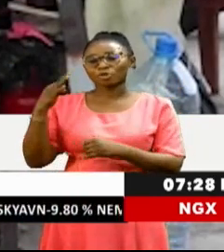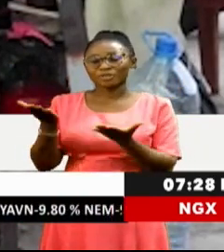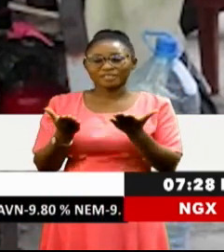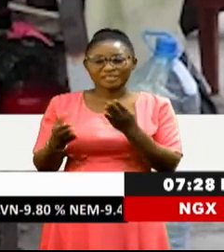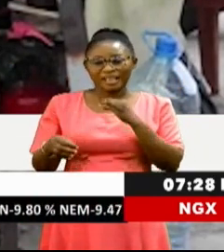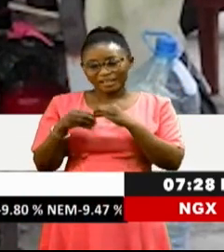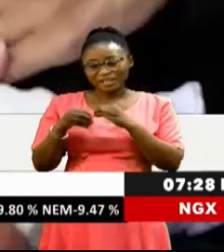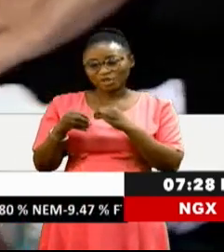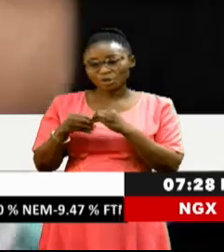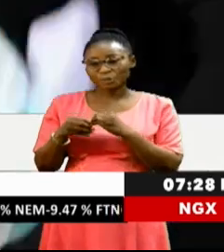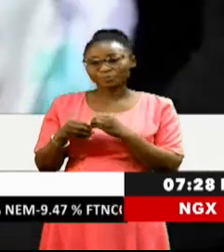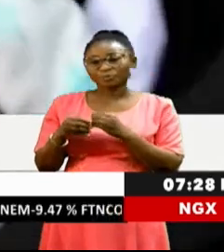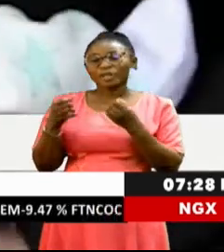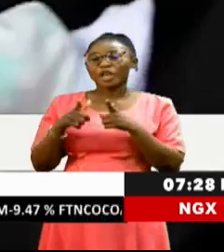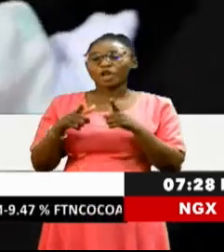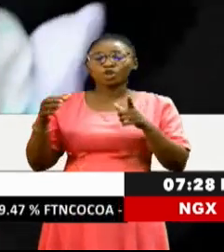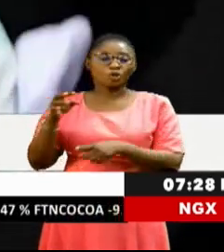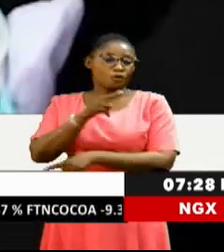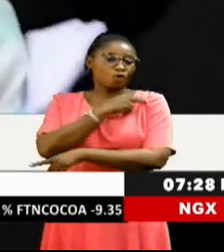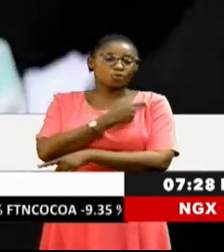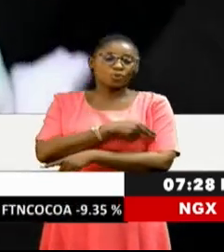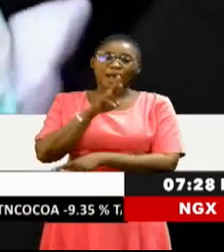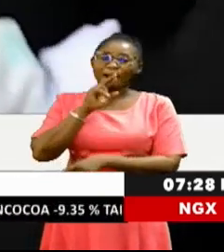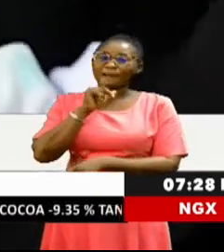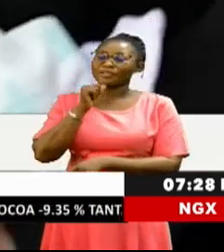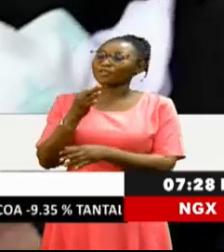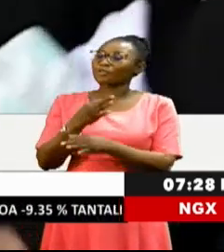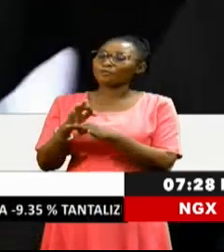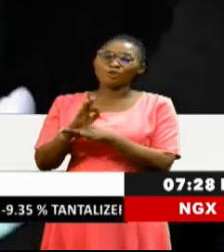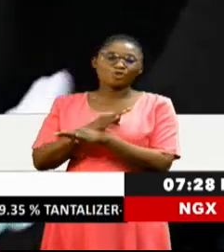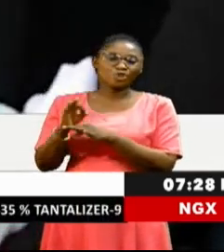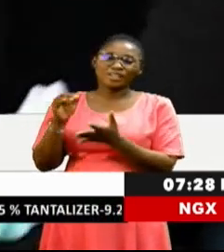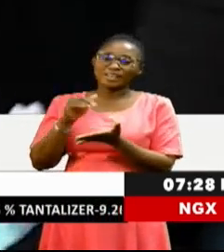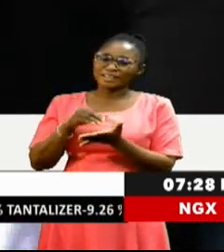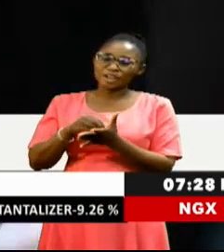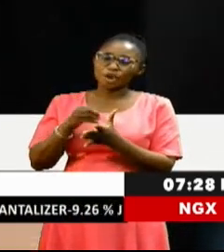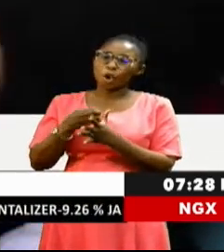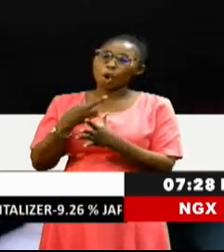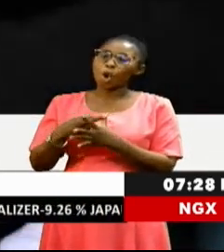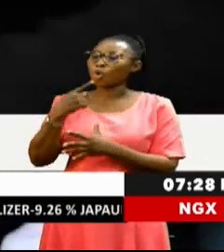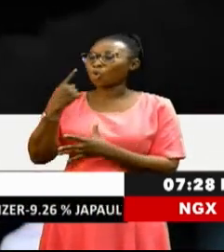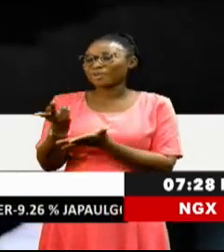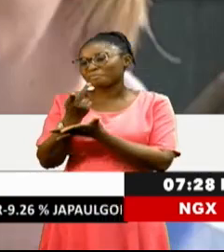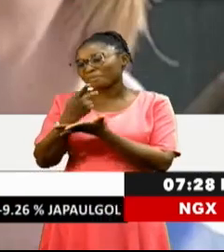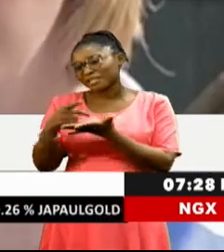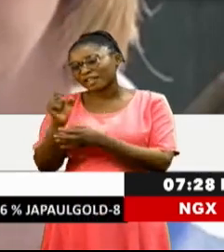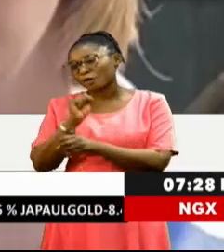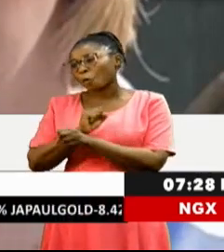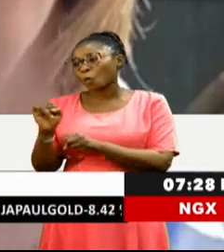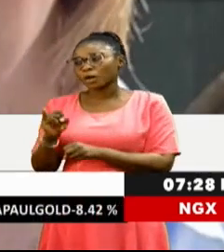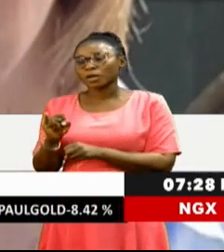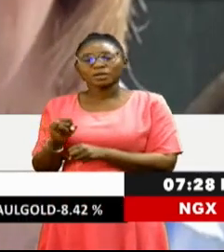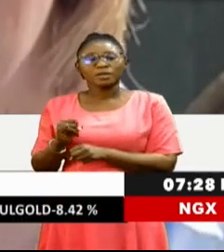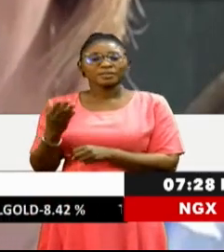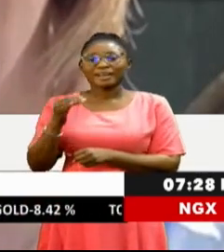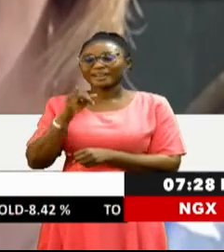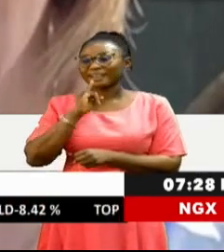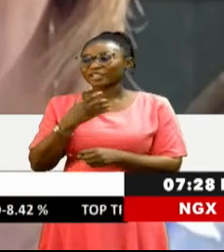addition, 12 hospitals are either no longer functioning or only partially functional. Tess